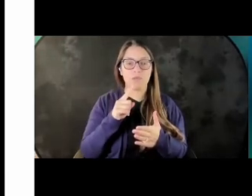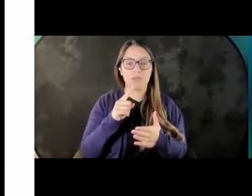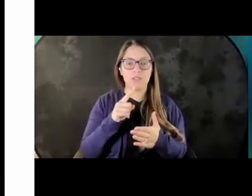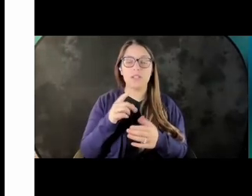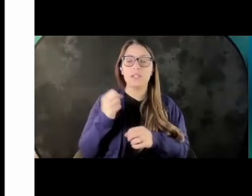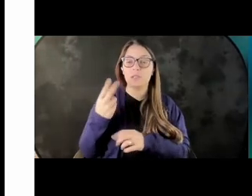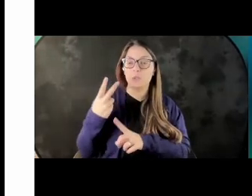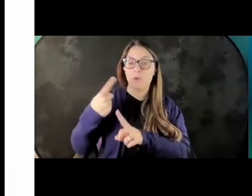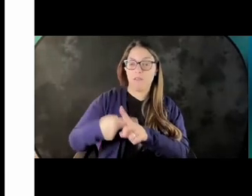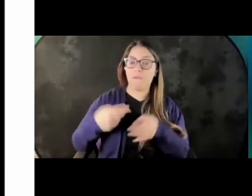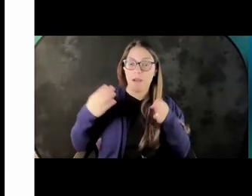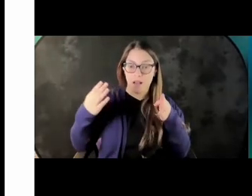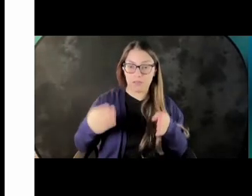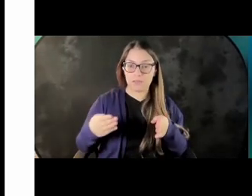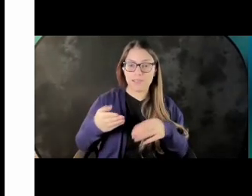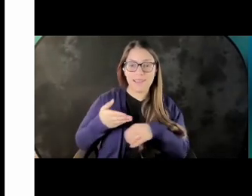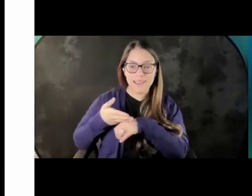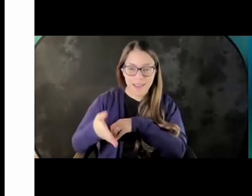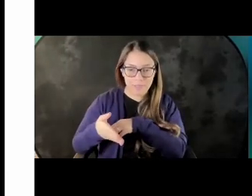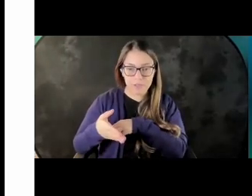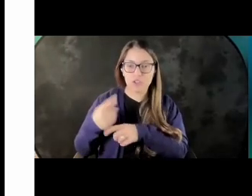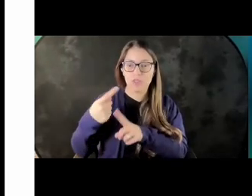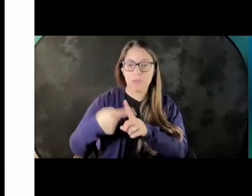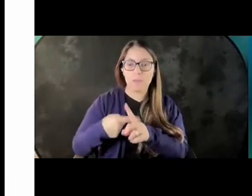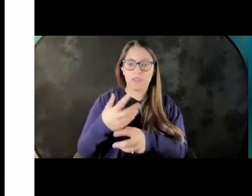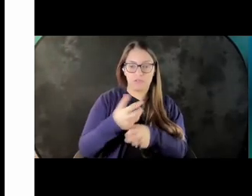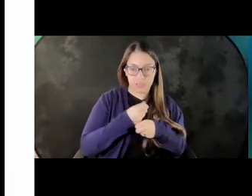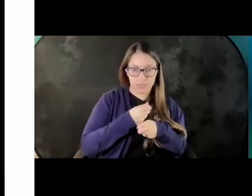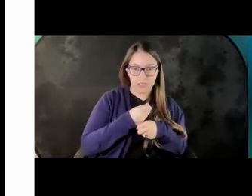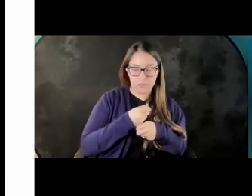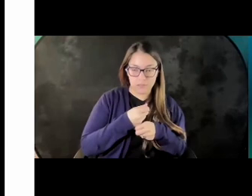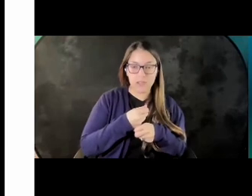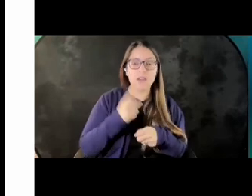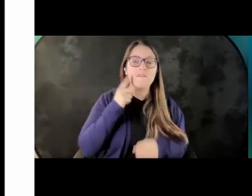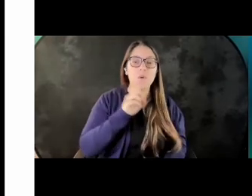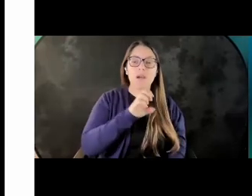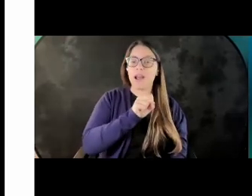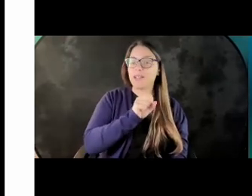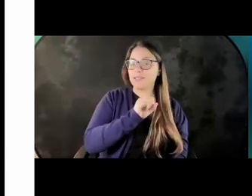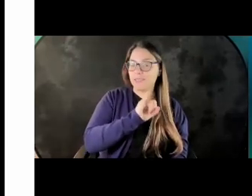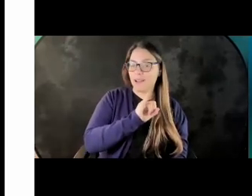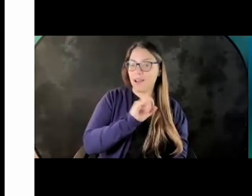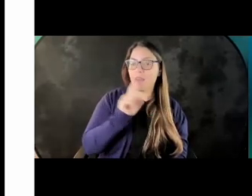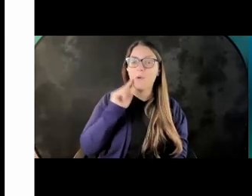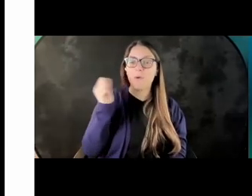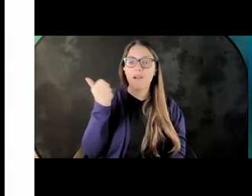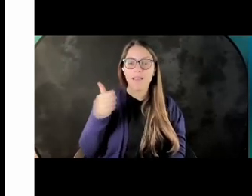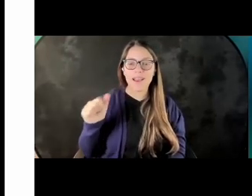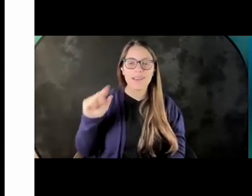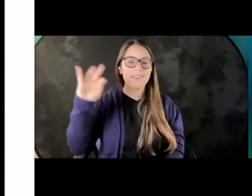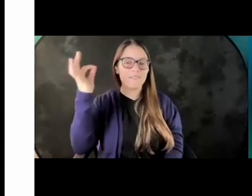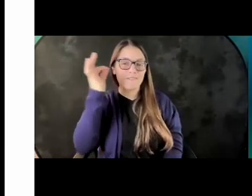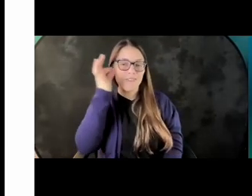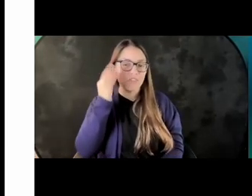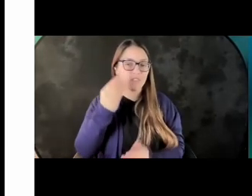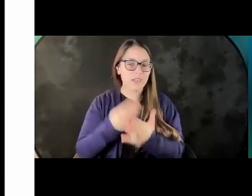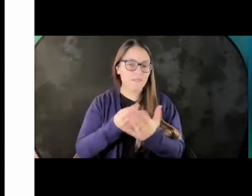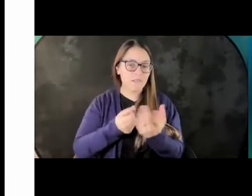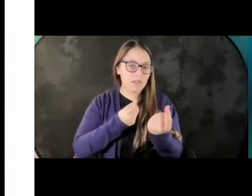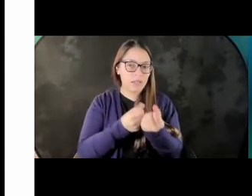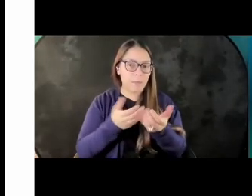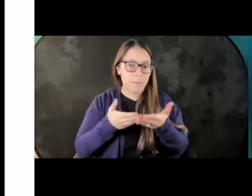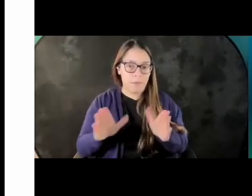of 12 months after the month of receipt for SSI or any federally funded public